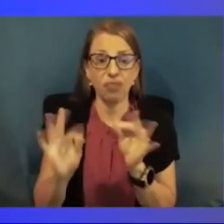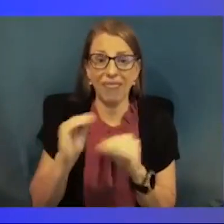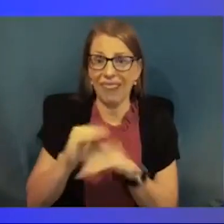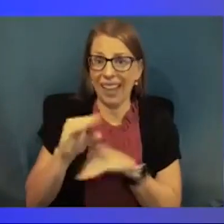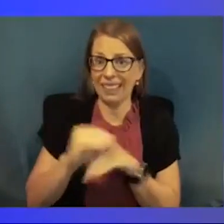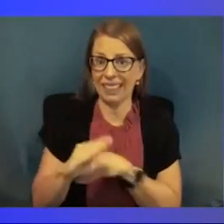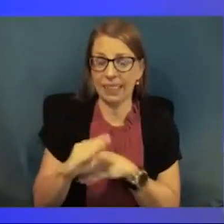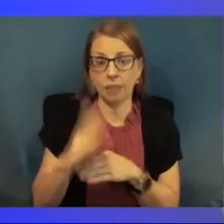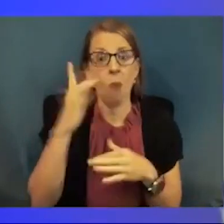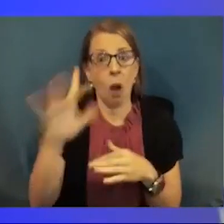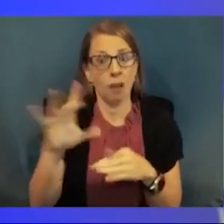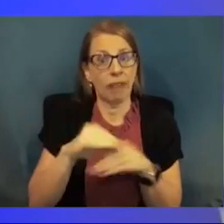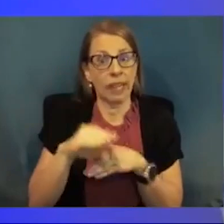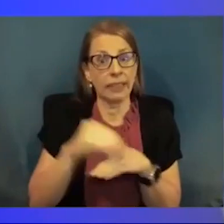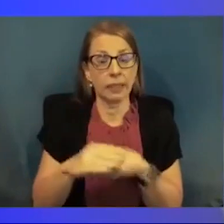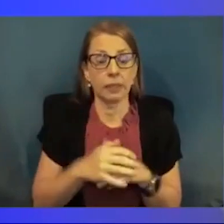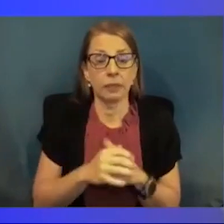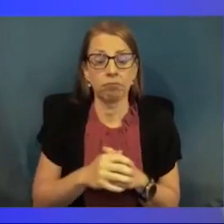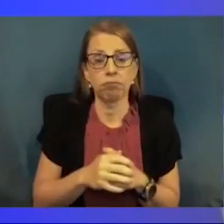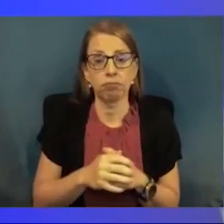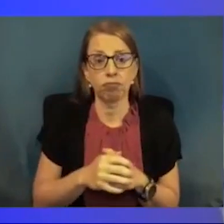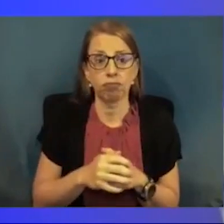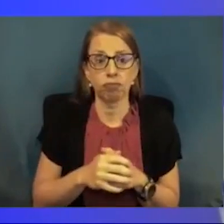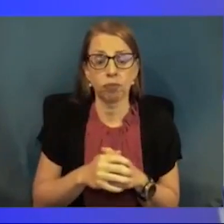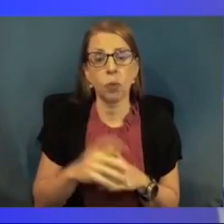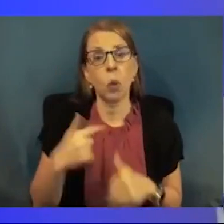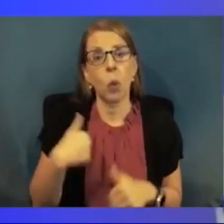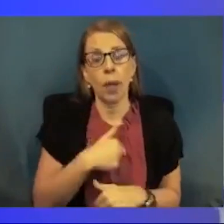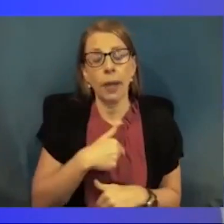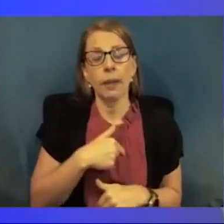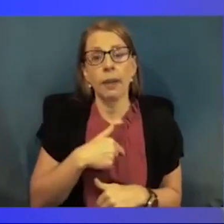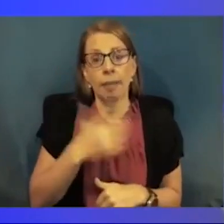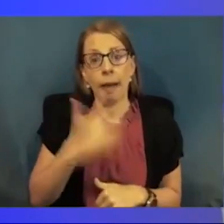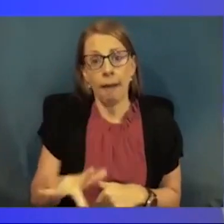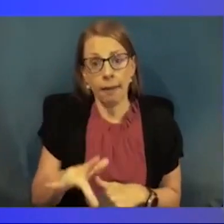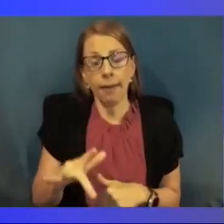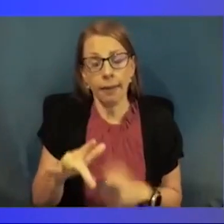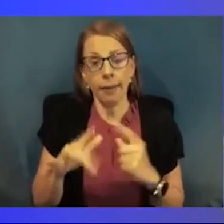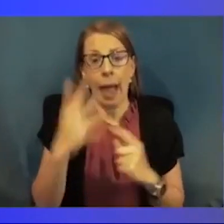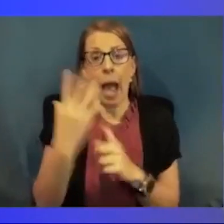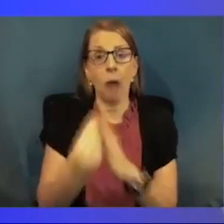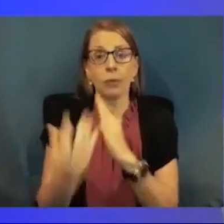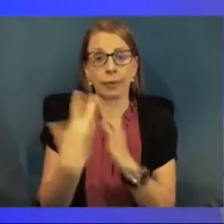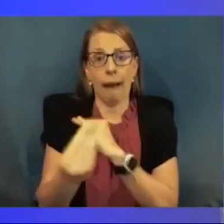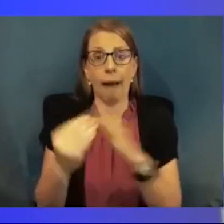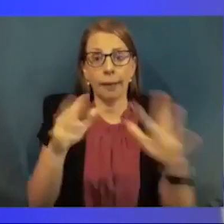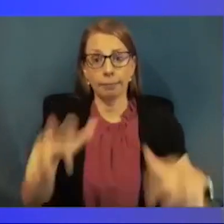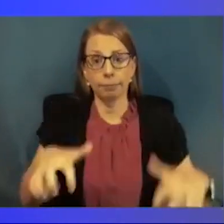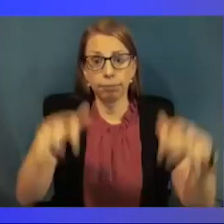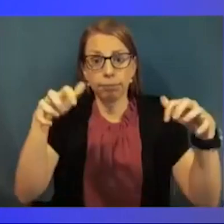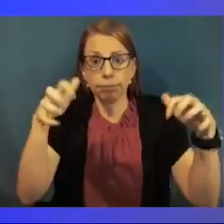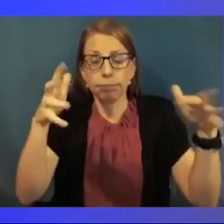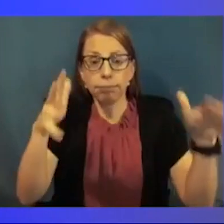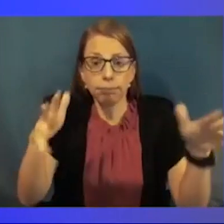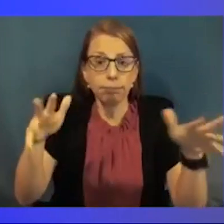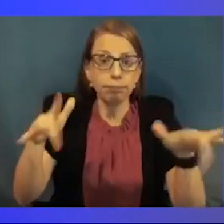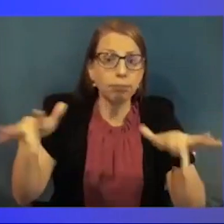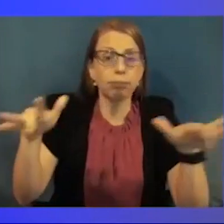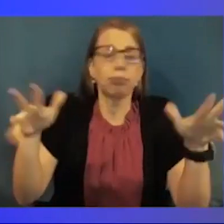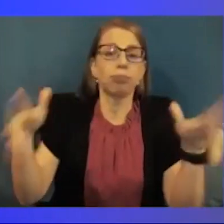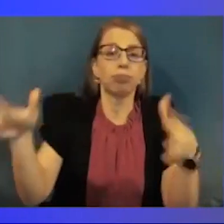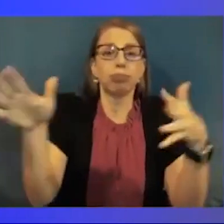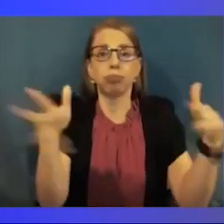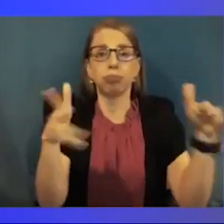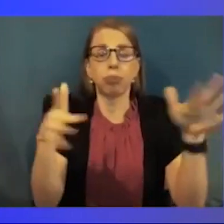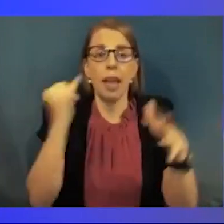take comfort in the fact that it is outdoors. And that is a big space outdoors. If you're going inside for concessions or